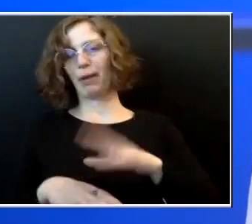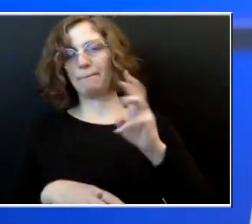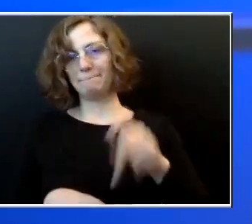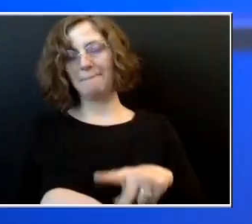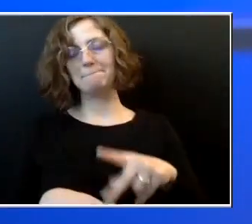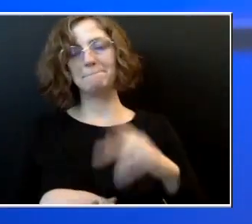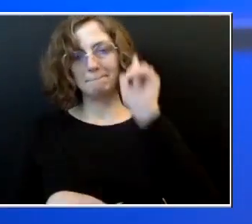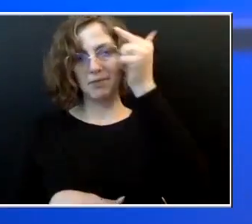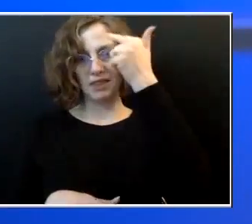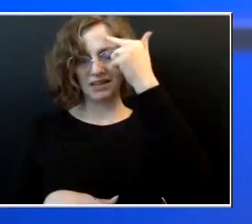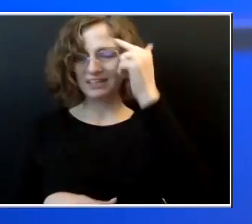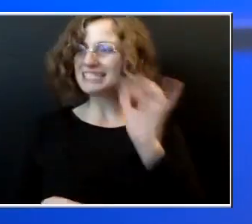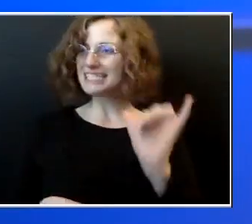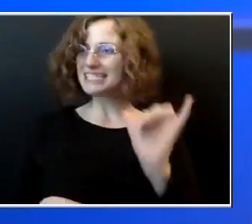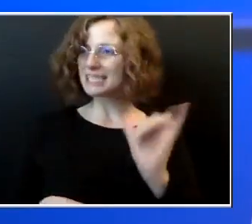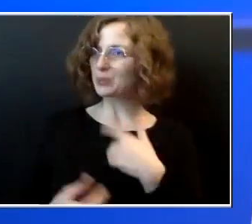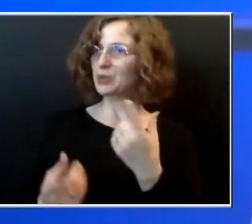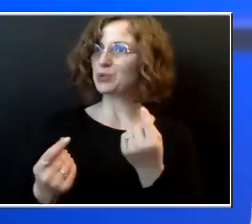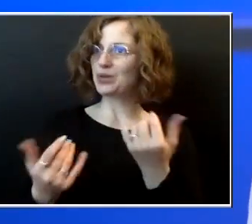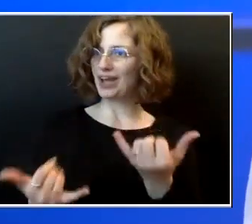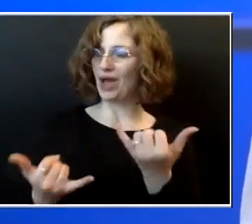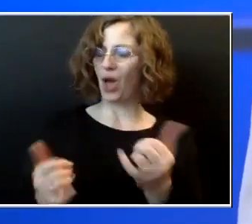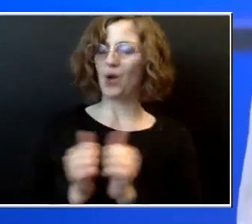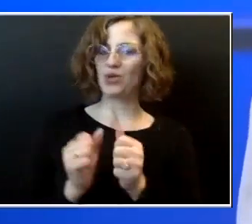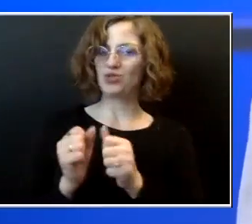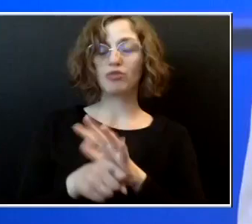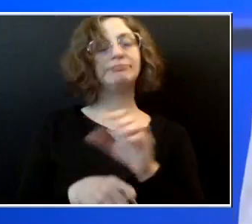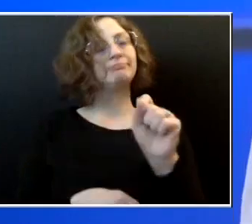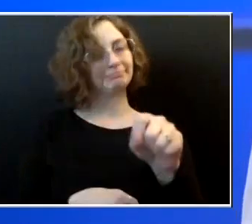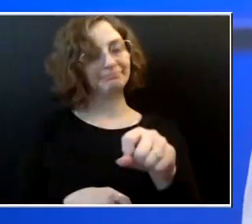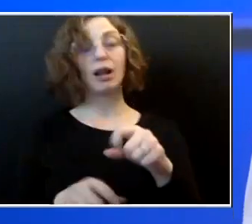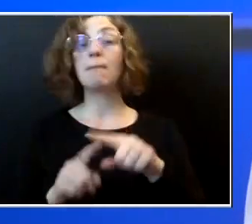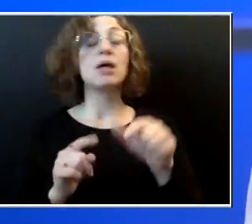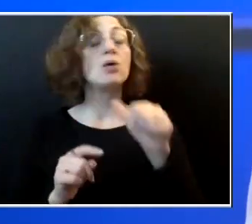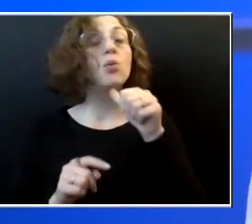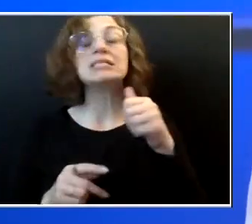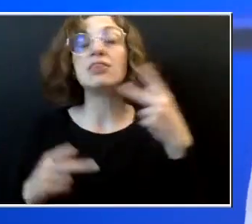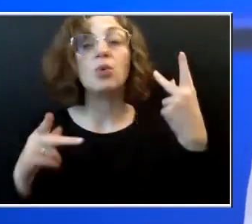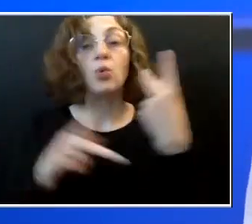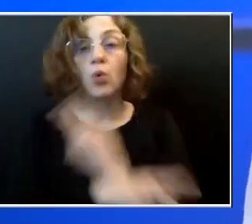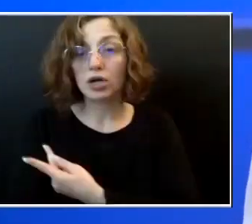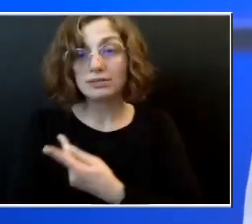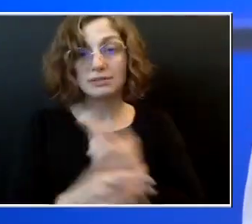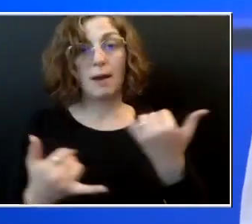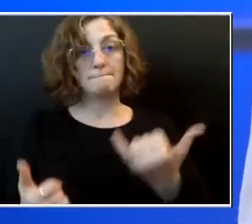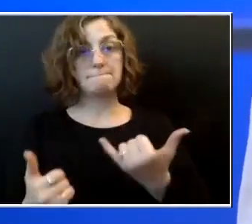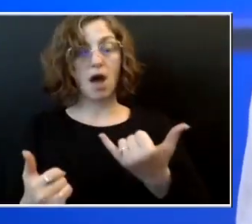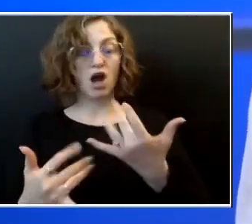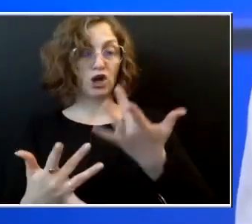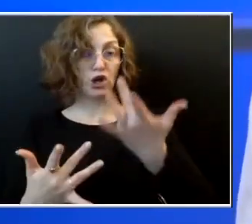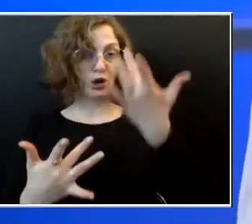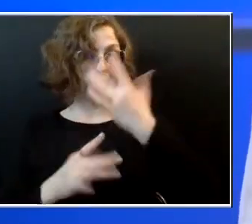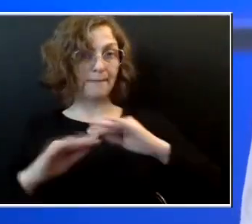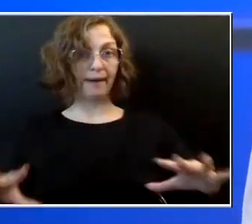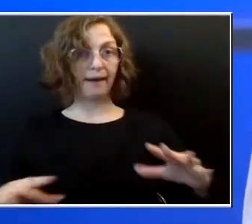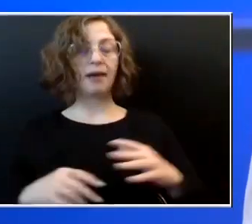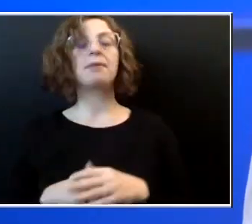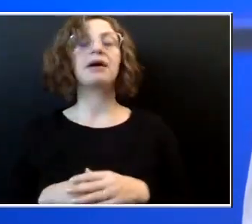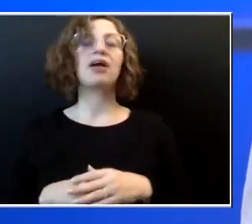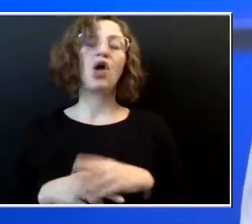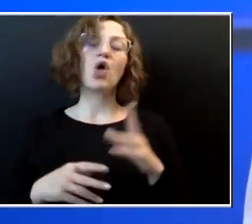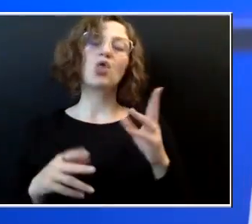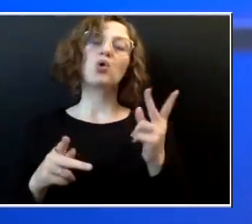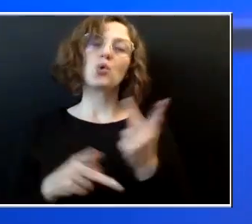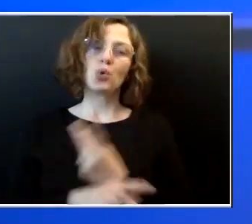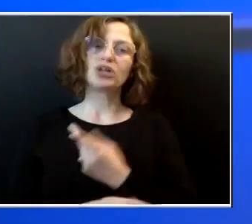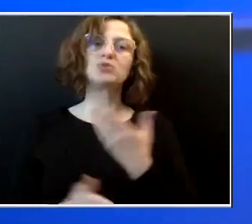But it wasn't the worst. The worst modern pandemic was probably the 1918 influenza epidemic. Spanish flu, or